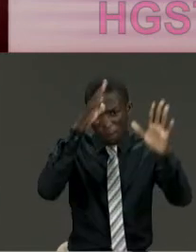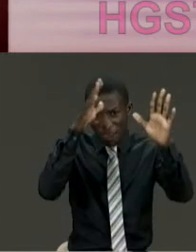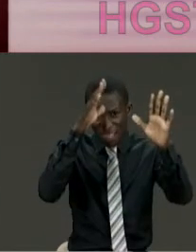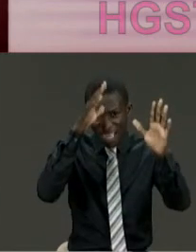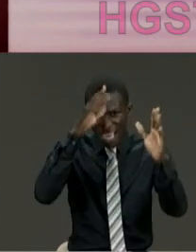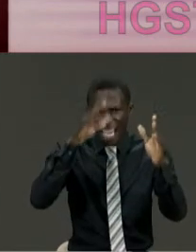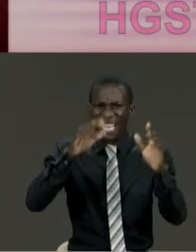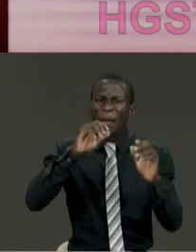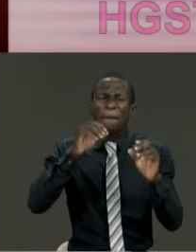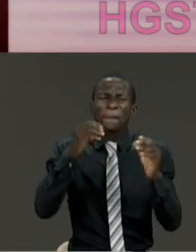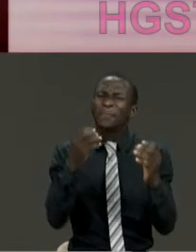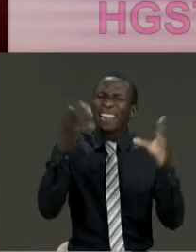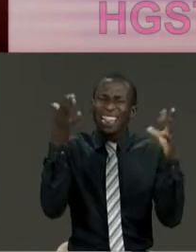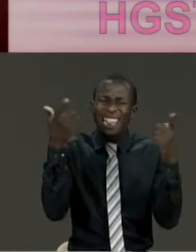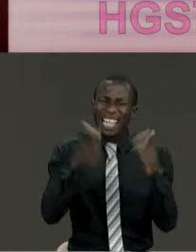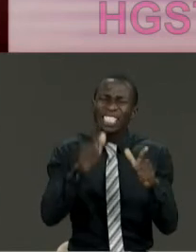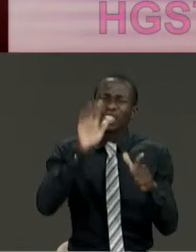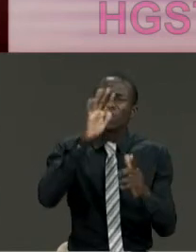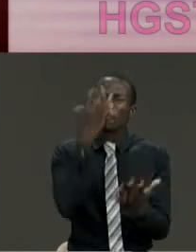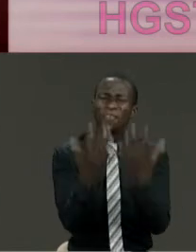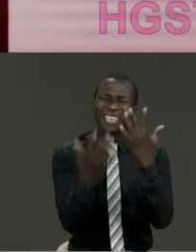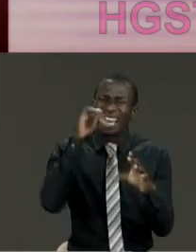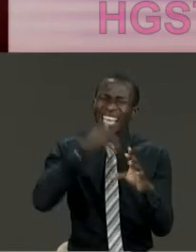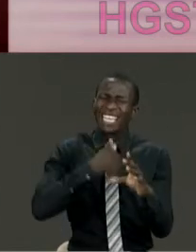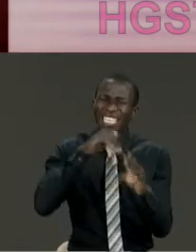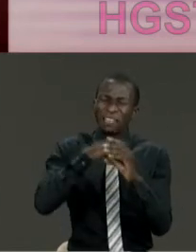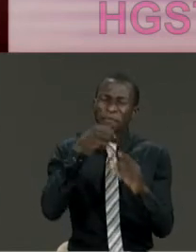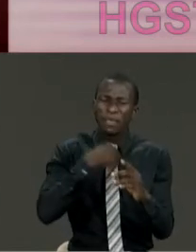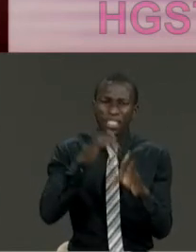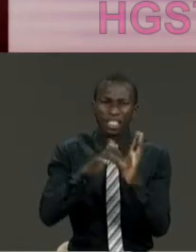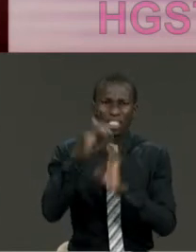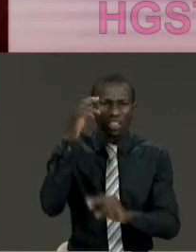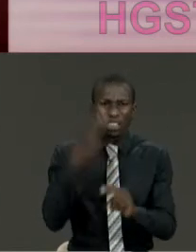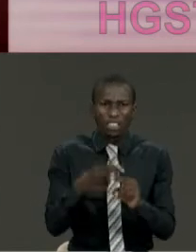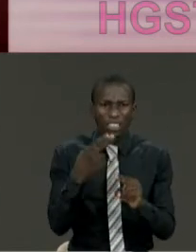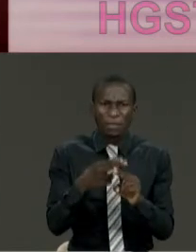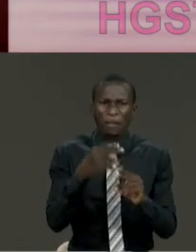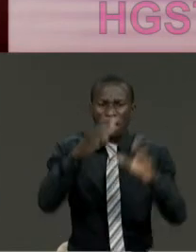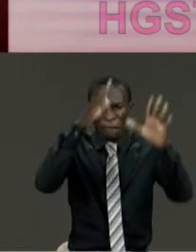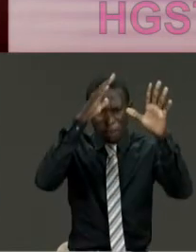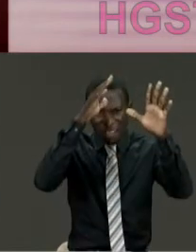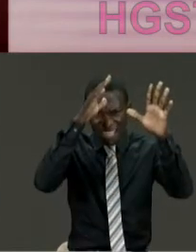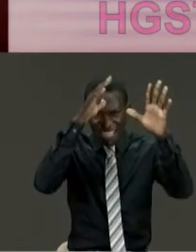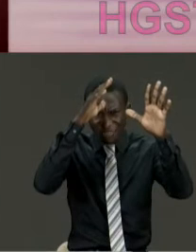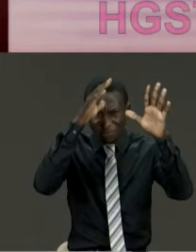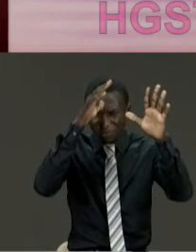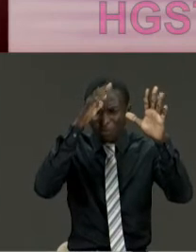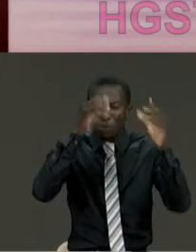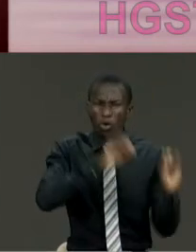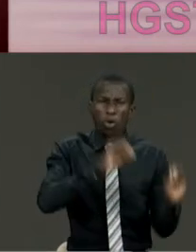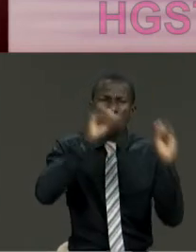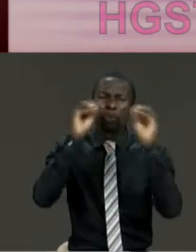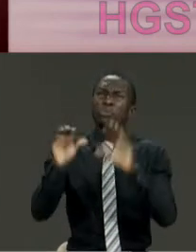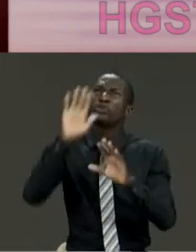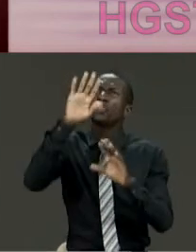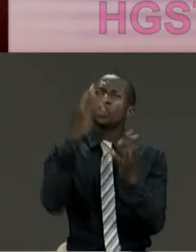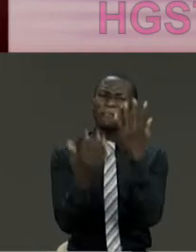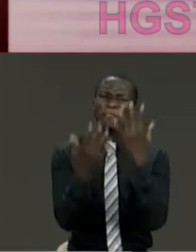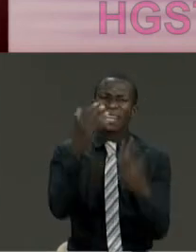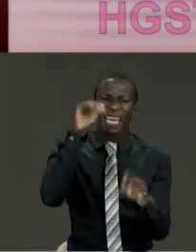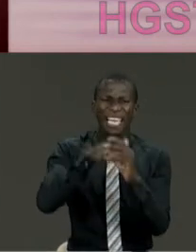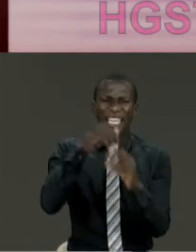Rekindle your fire in me in the name of Jesus. Father, rekindle your fire in me in the mighty name of